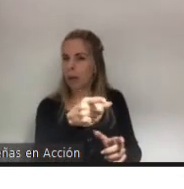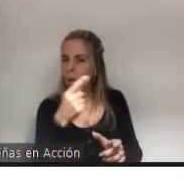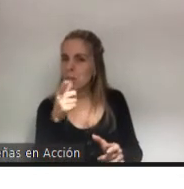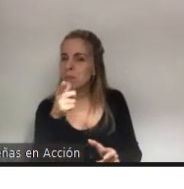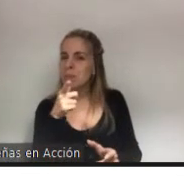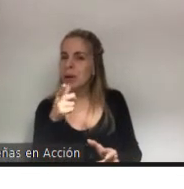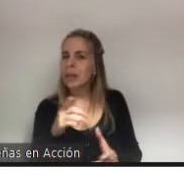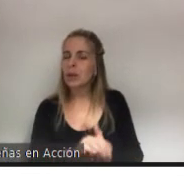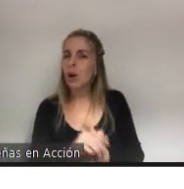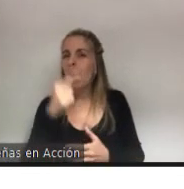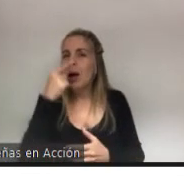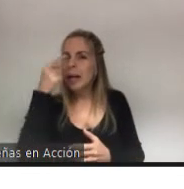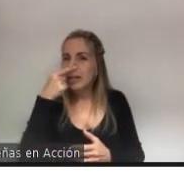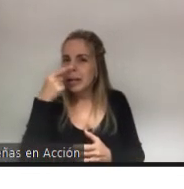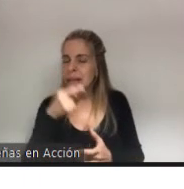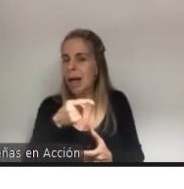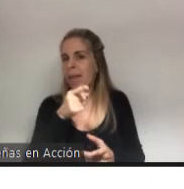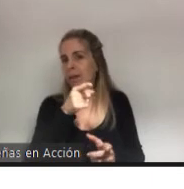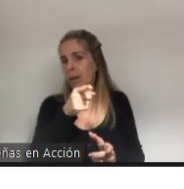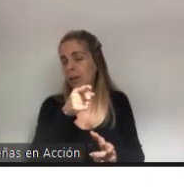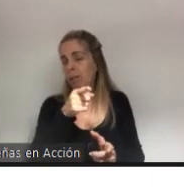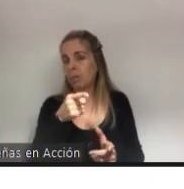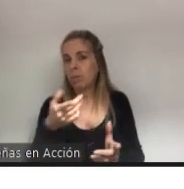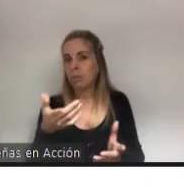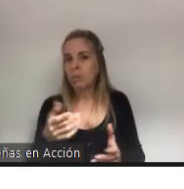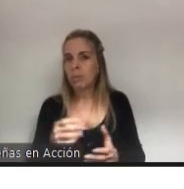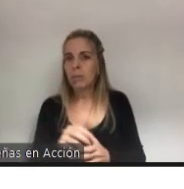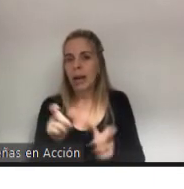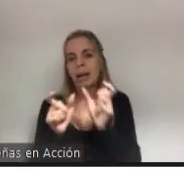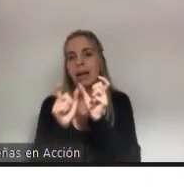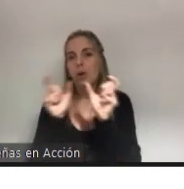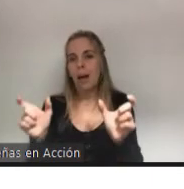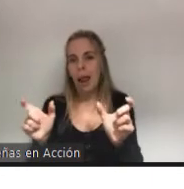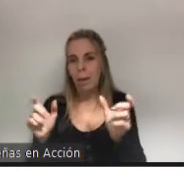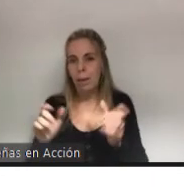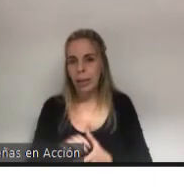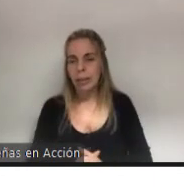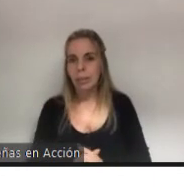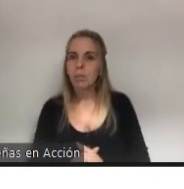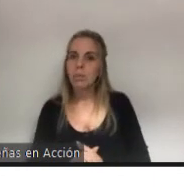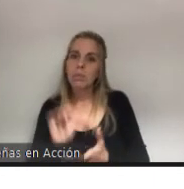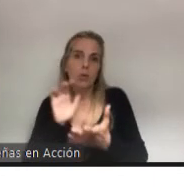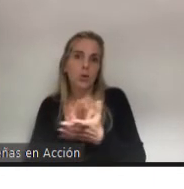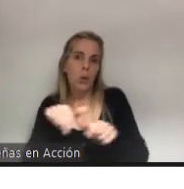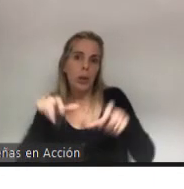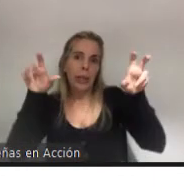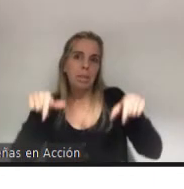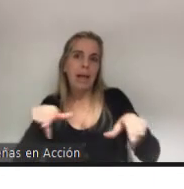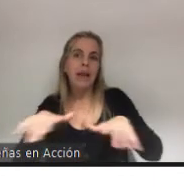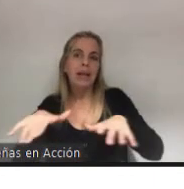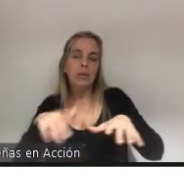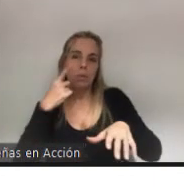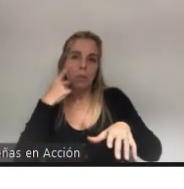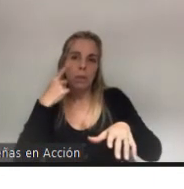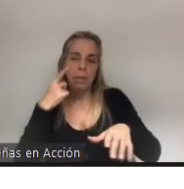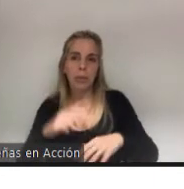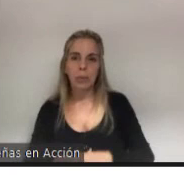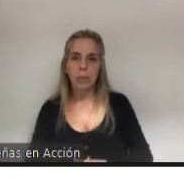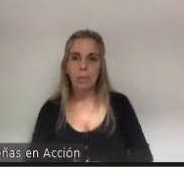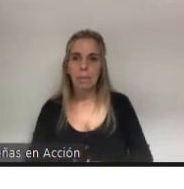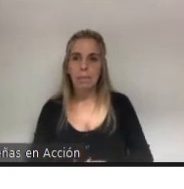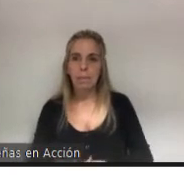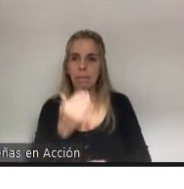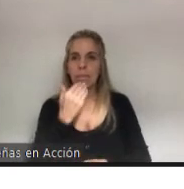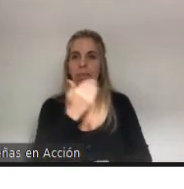attention, and I thought it was really very interesting, at least so to make me reflect on what is